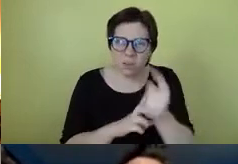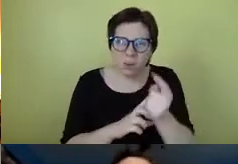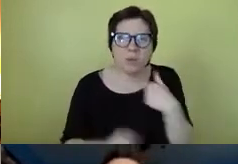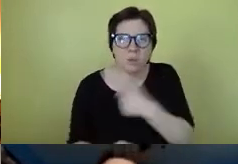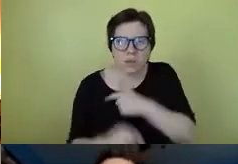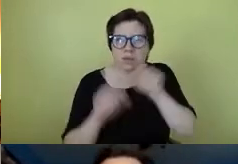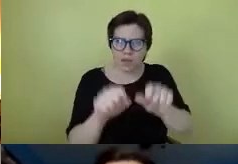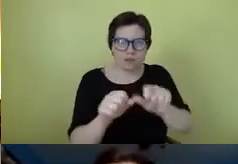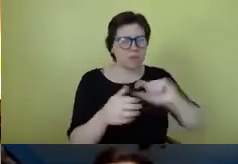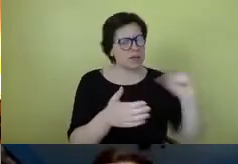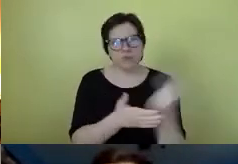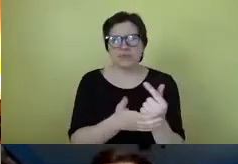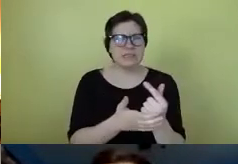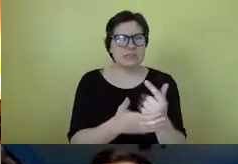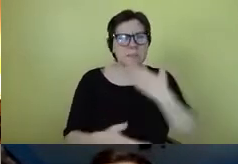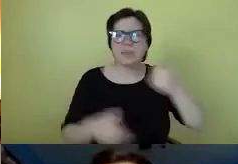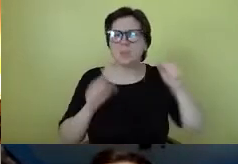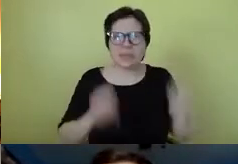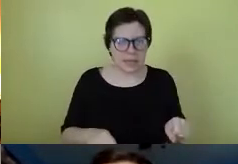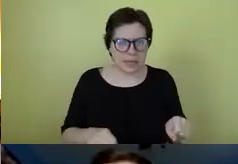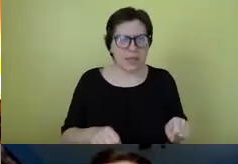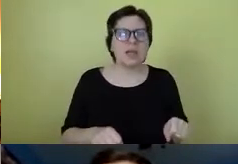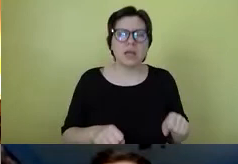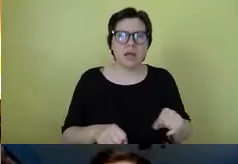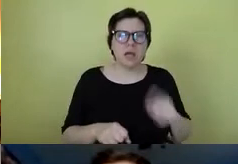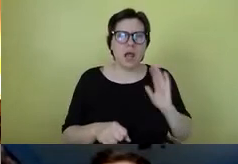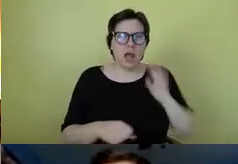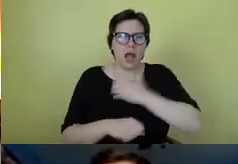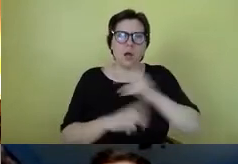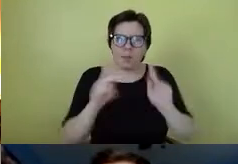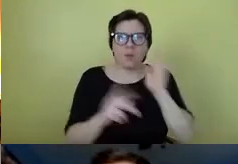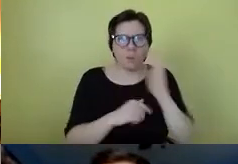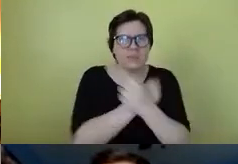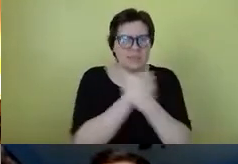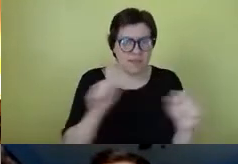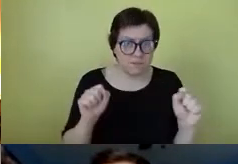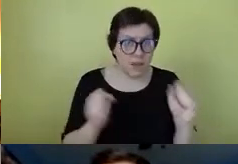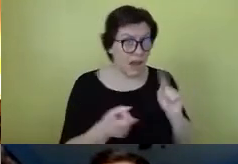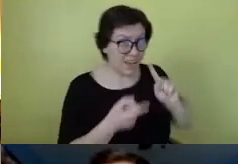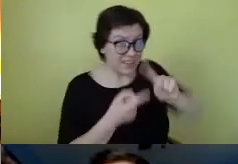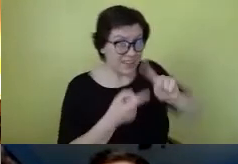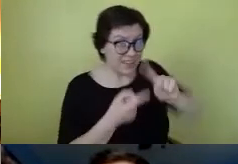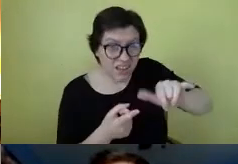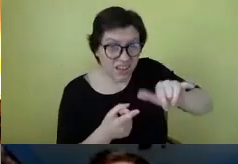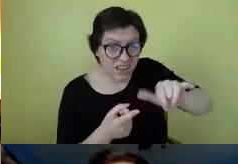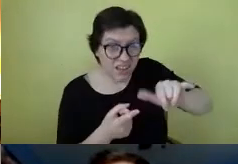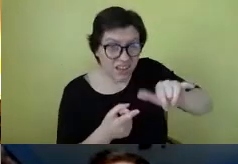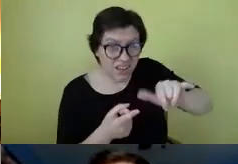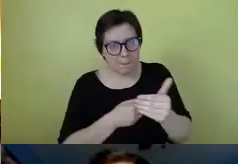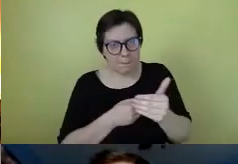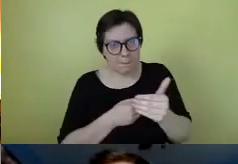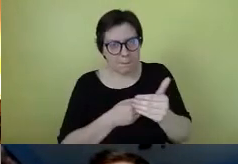guarantee to the best of our ability the safety of our people, it's going to be a step by step